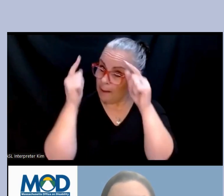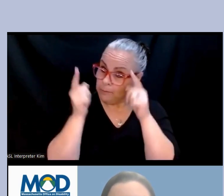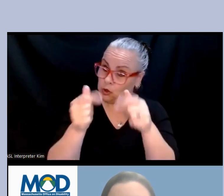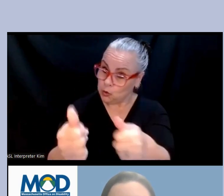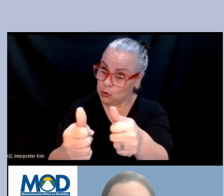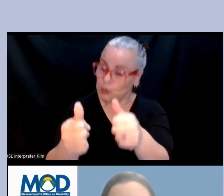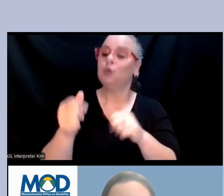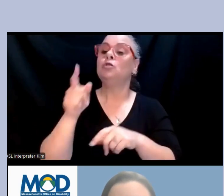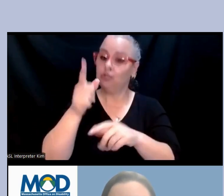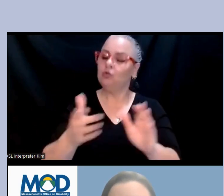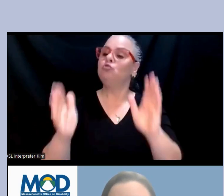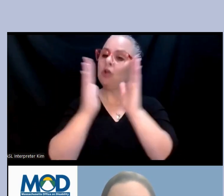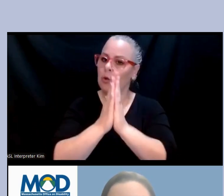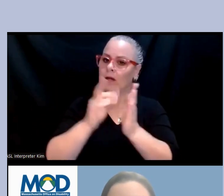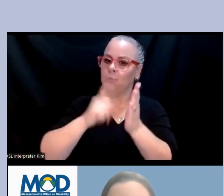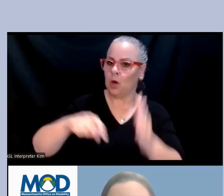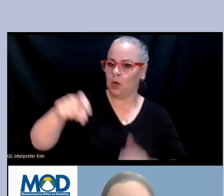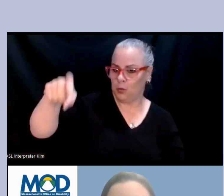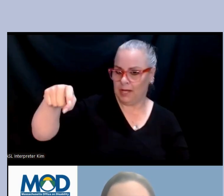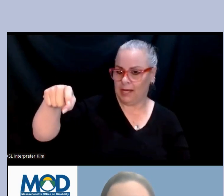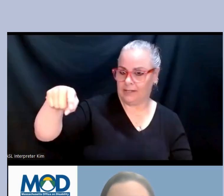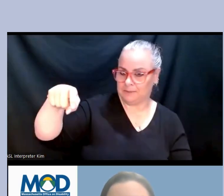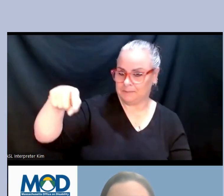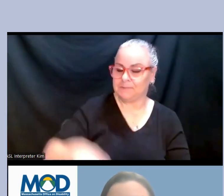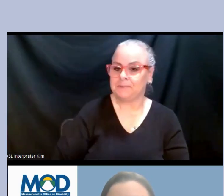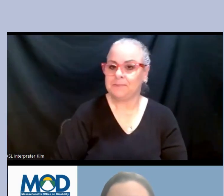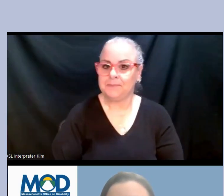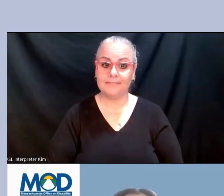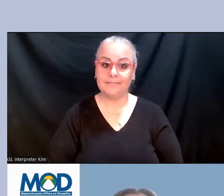to request what is needed.